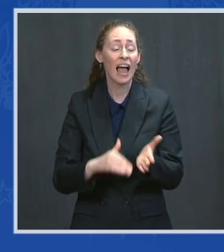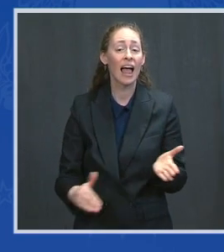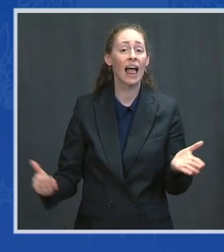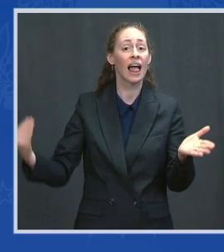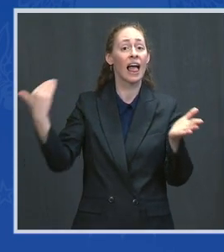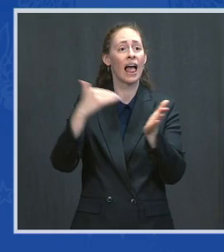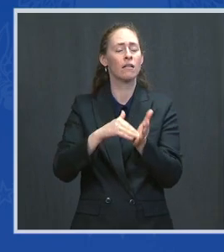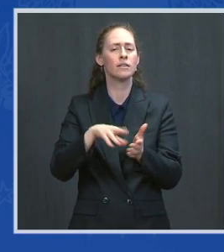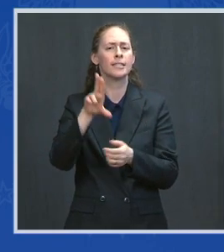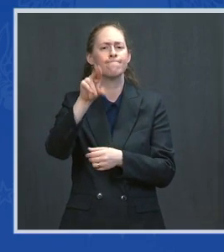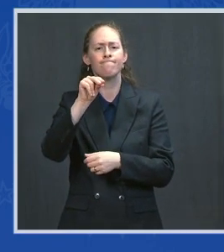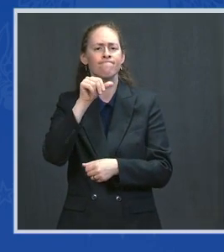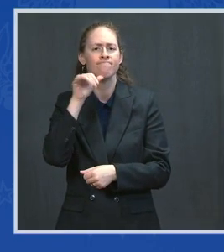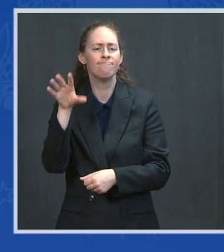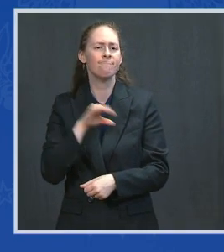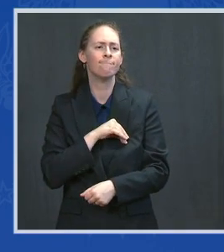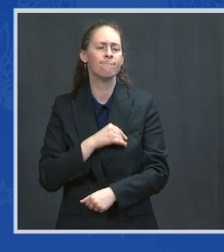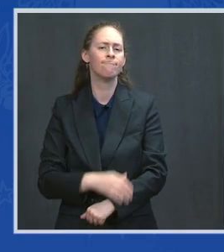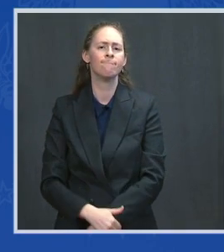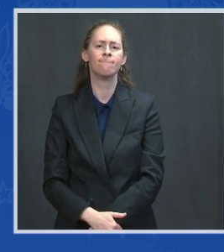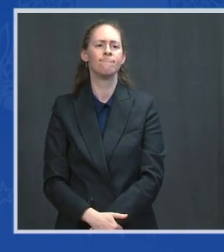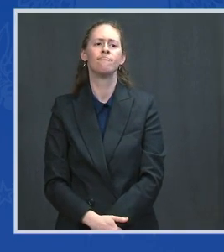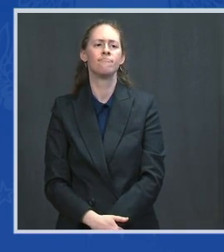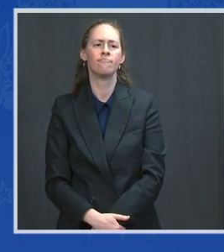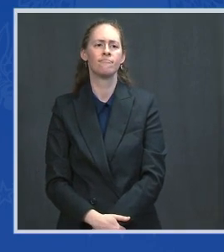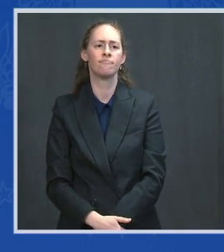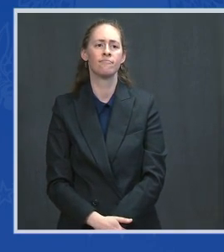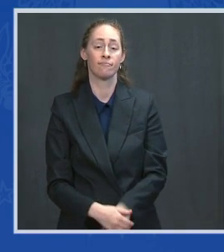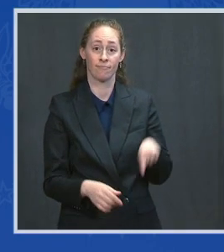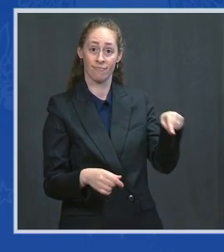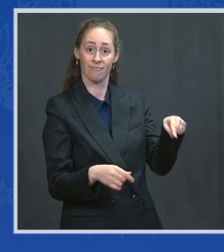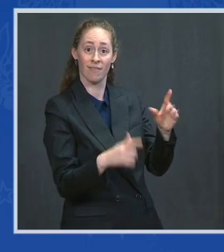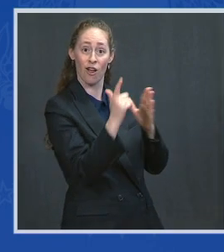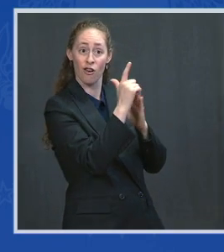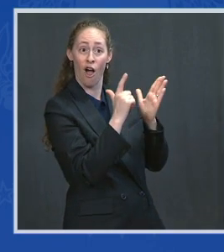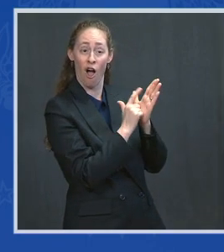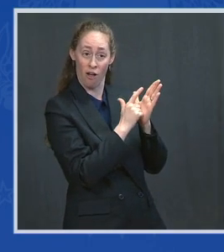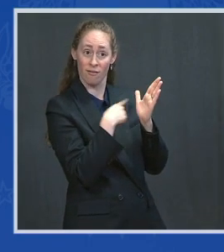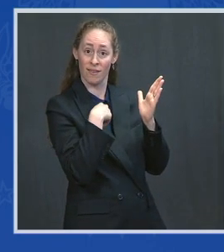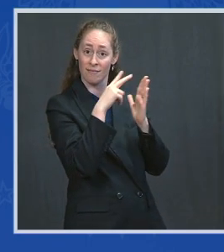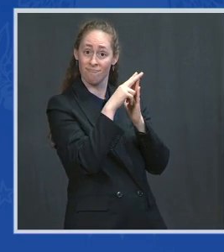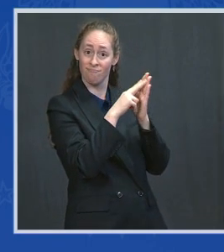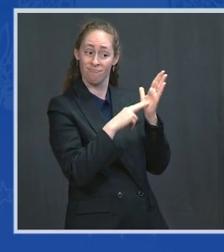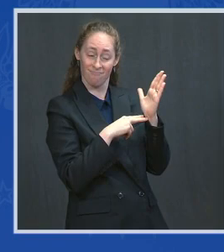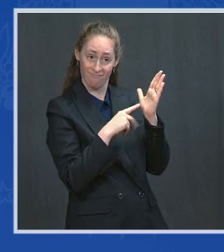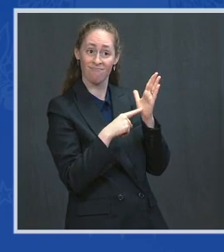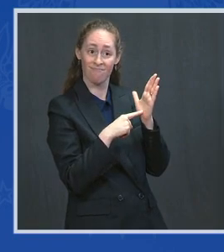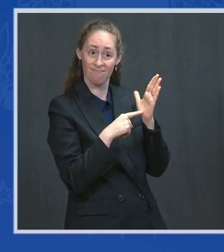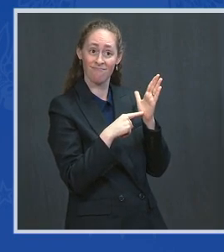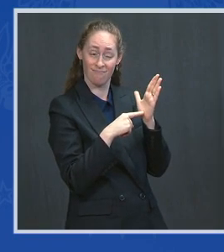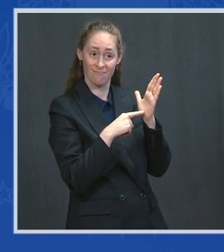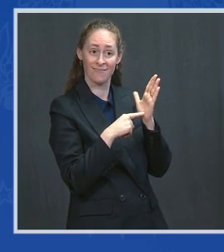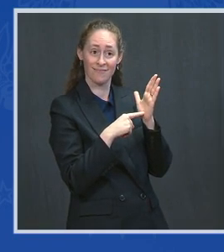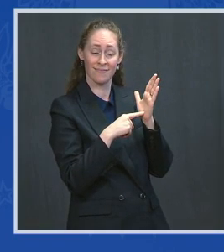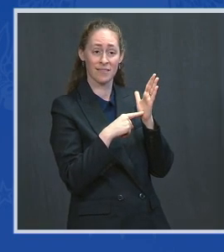this law that you all passed as maybe the first break, the first significant